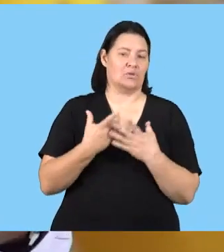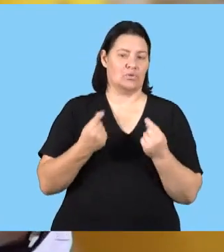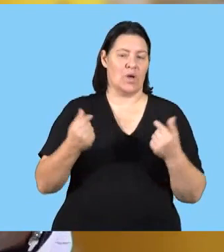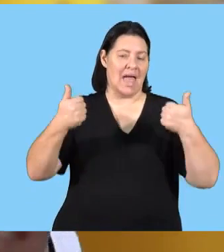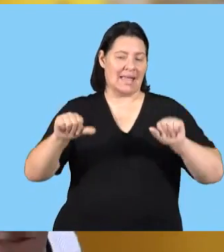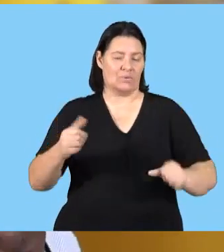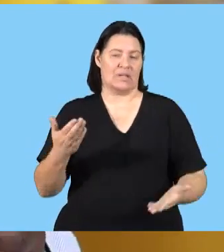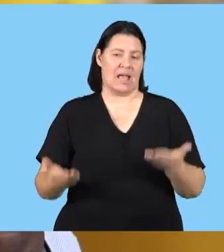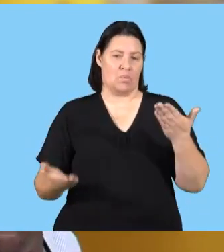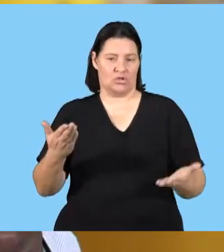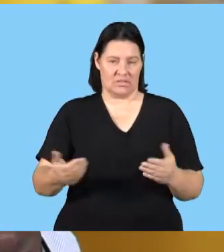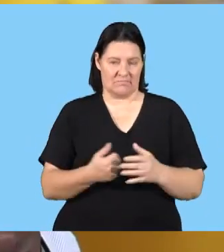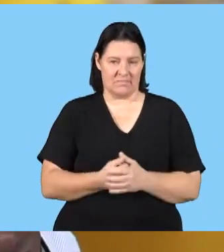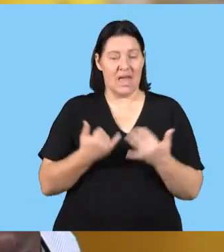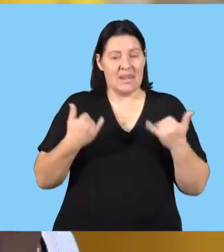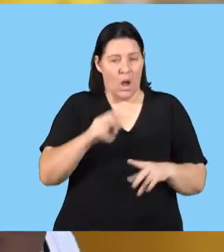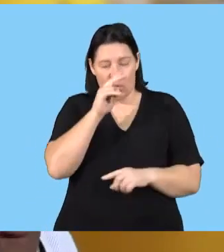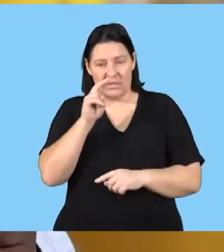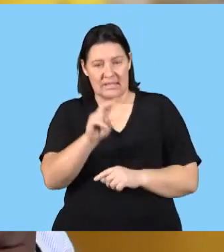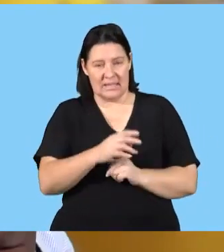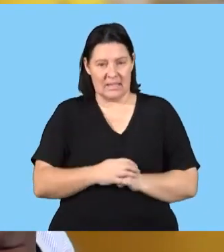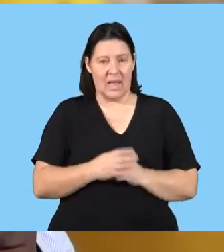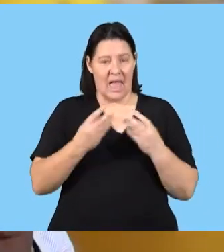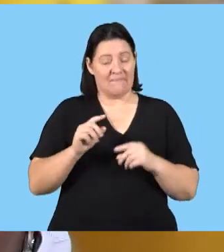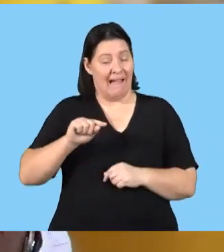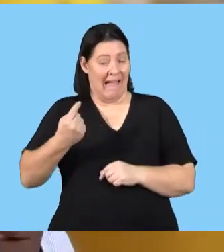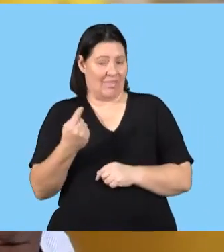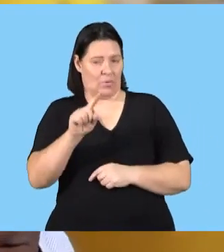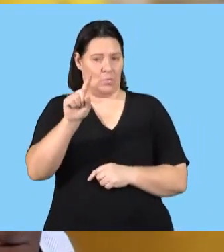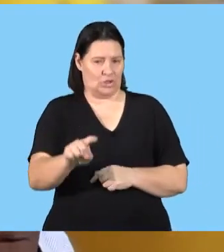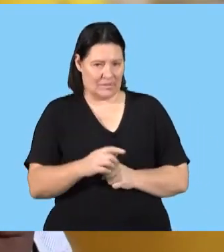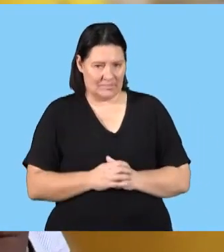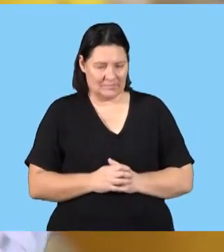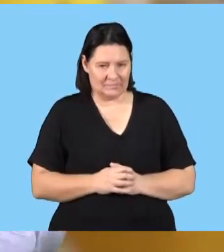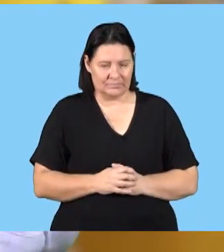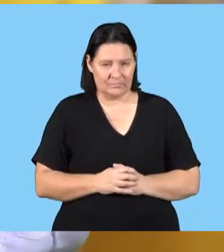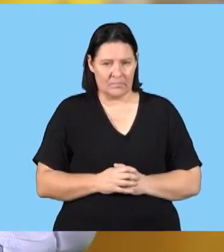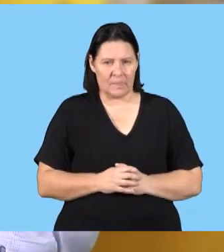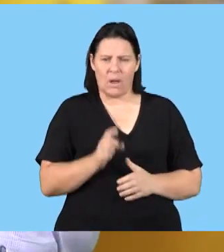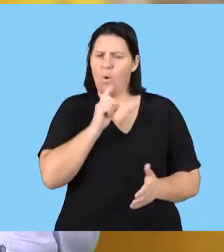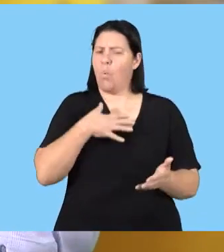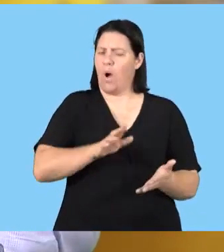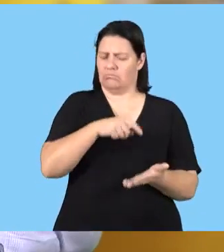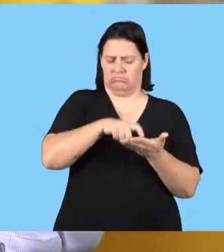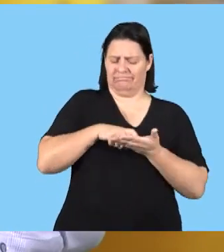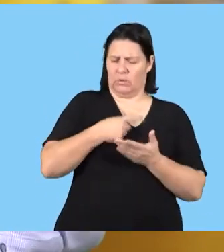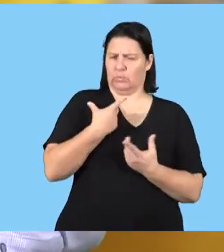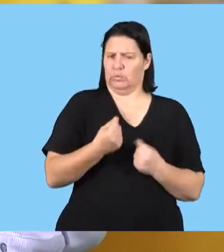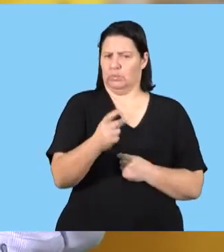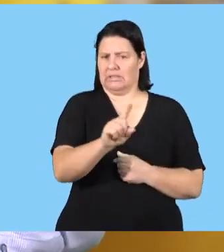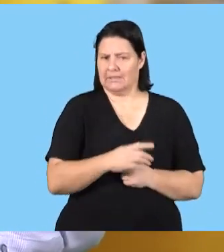able to do the accounting equation. Let us now see, we have another question that we have. What does it demand us